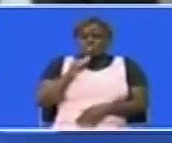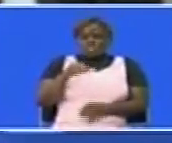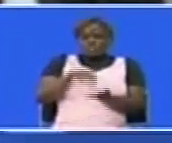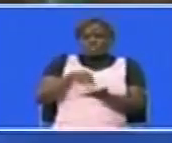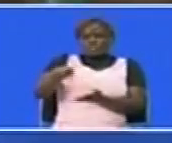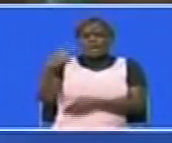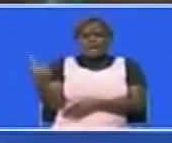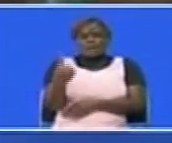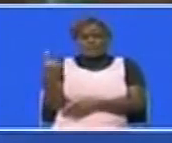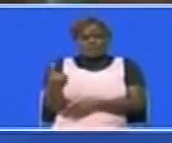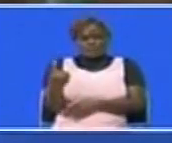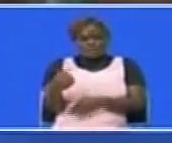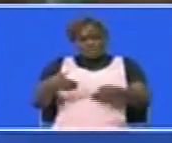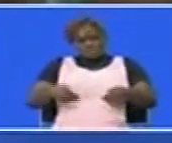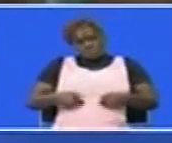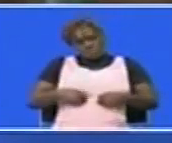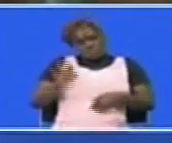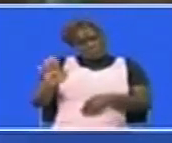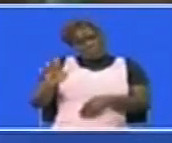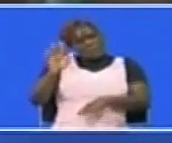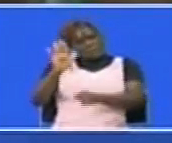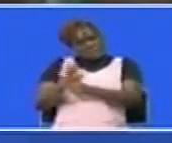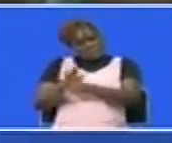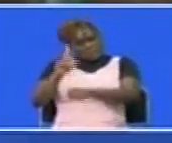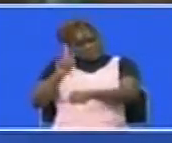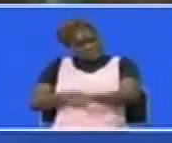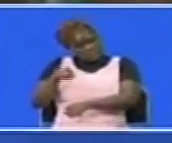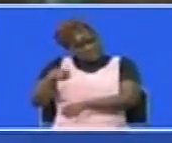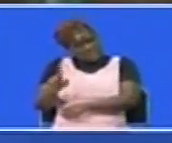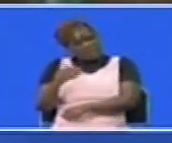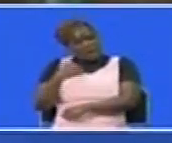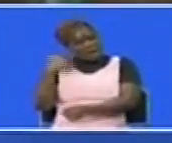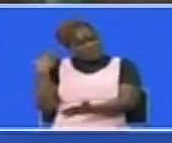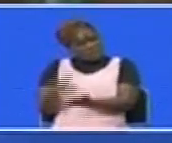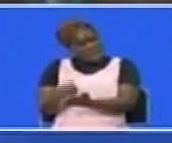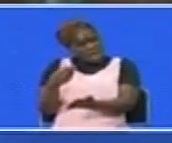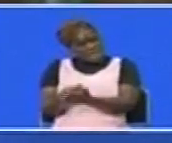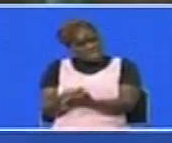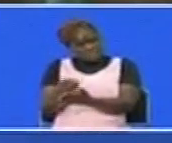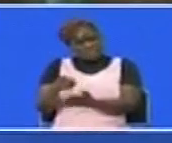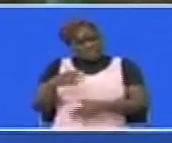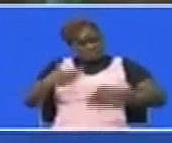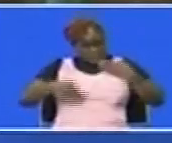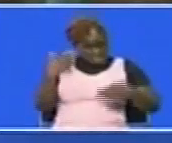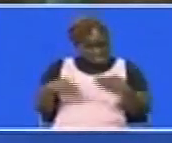Patrick. Hawa vijana pia mara nyingi wakati wana mikakati wanacheza mpira.